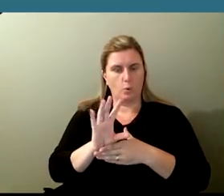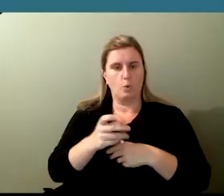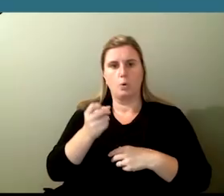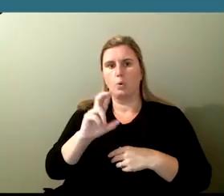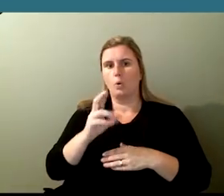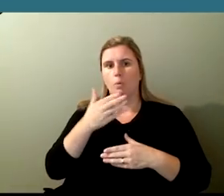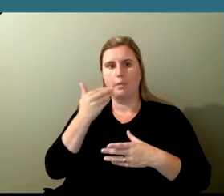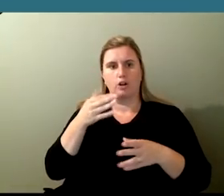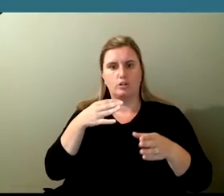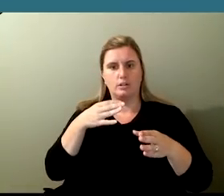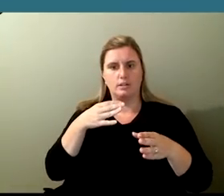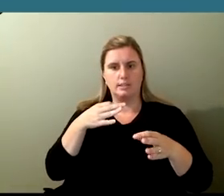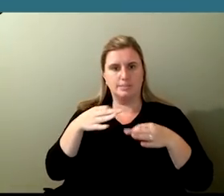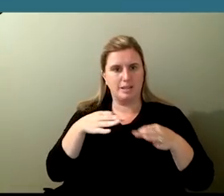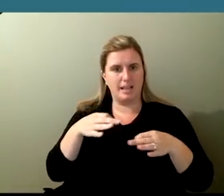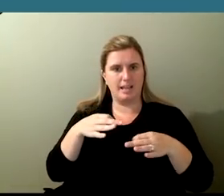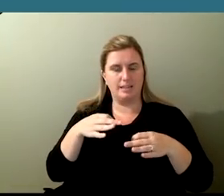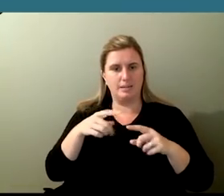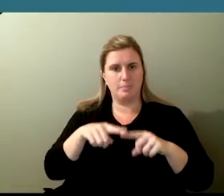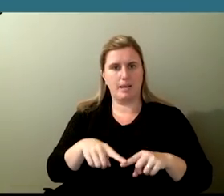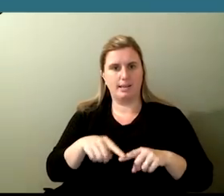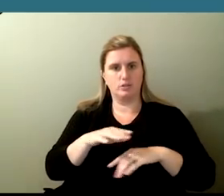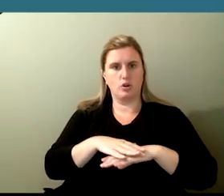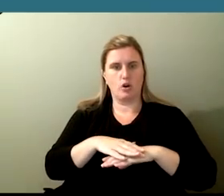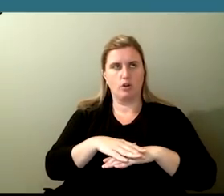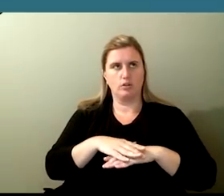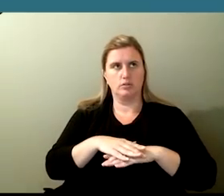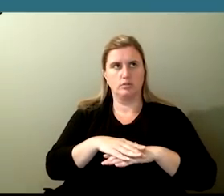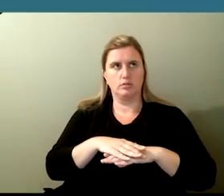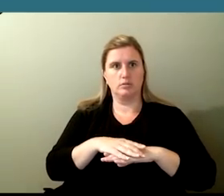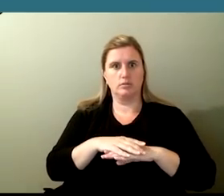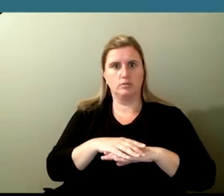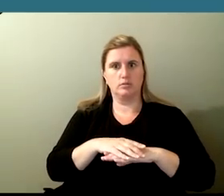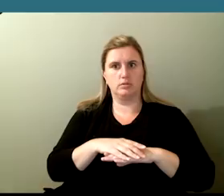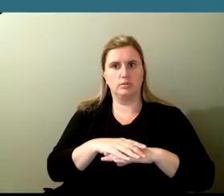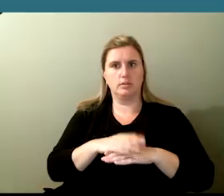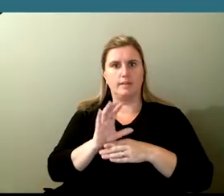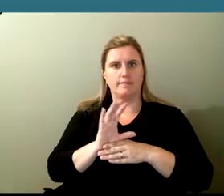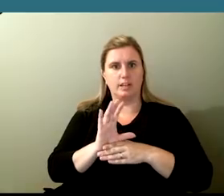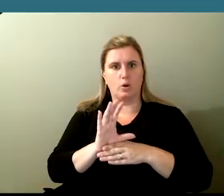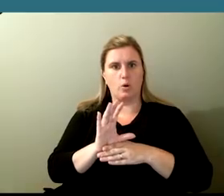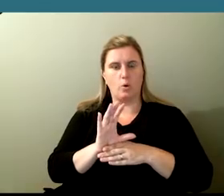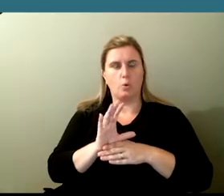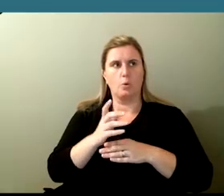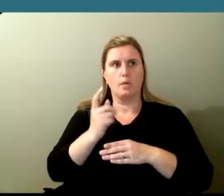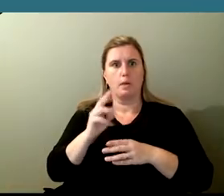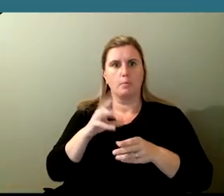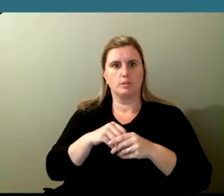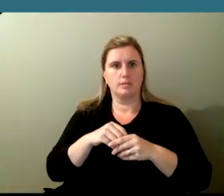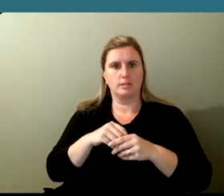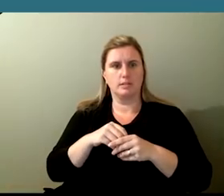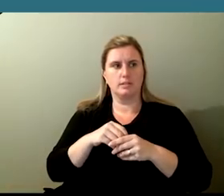explained, based on a video of the participant's